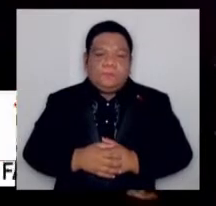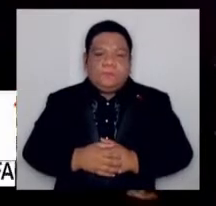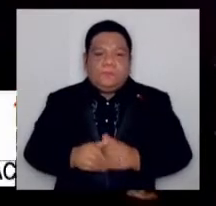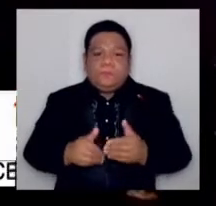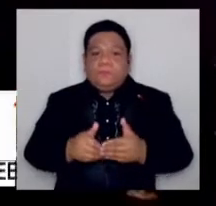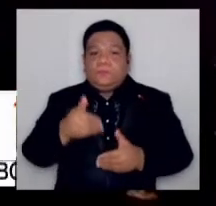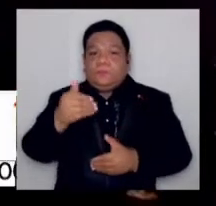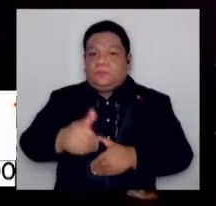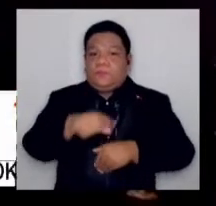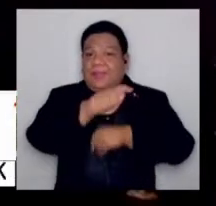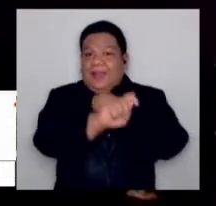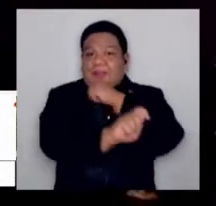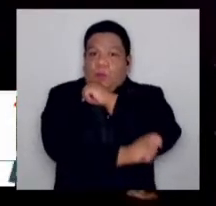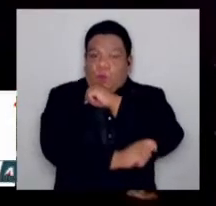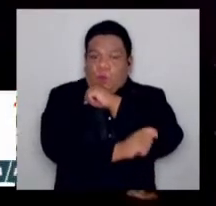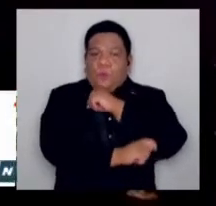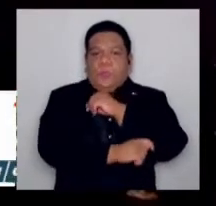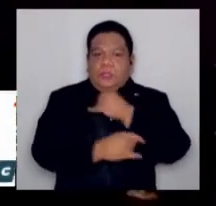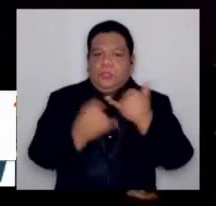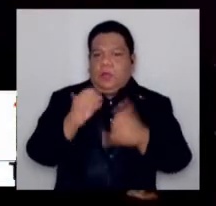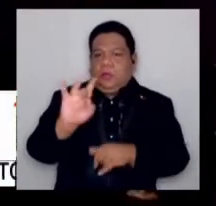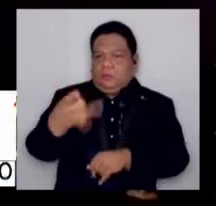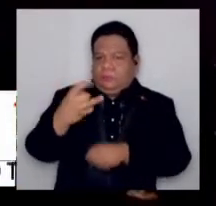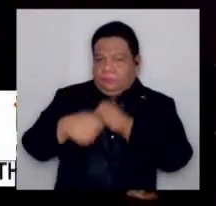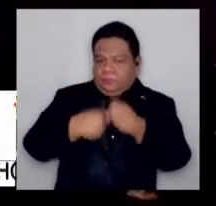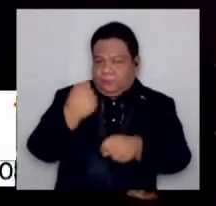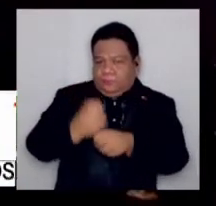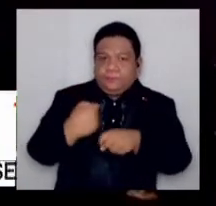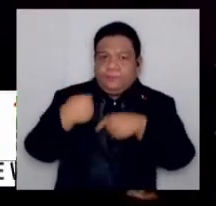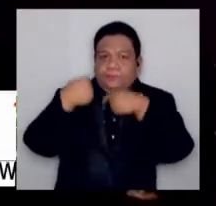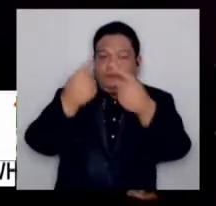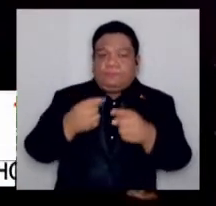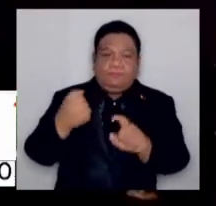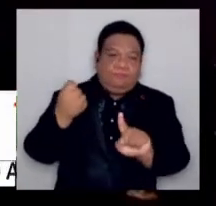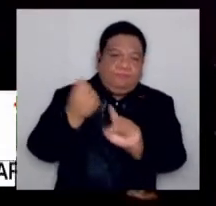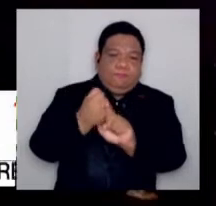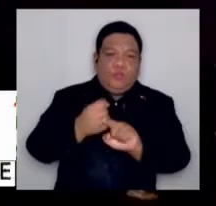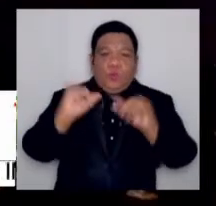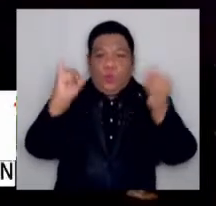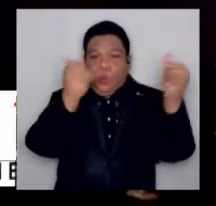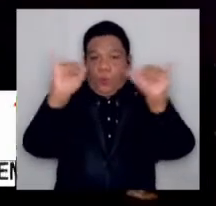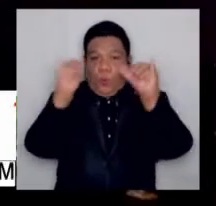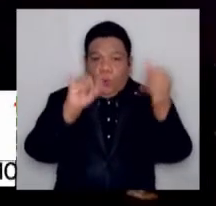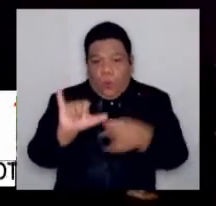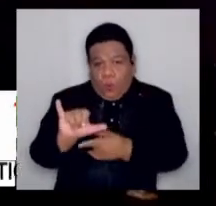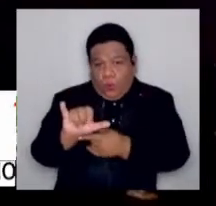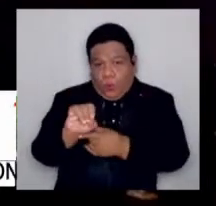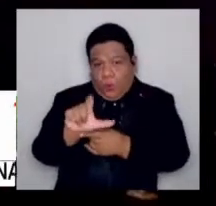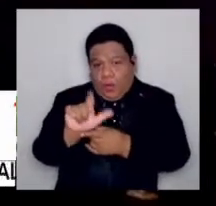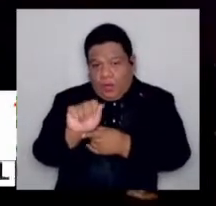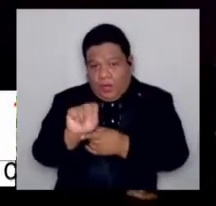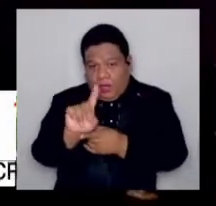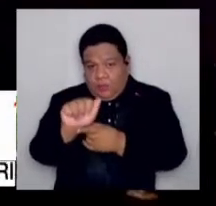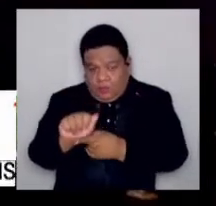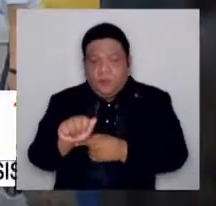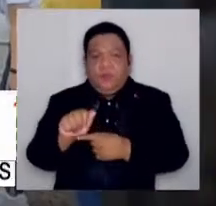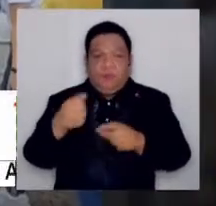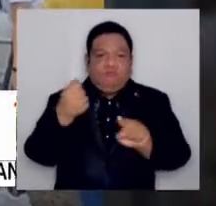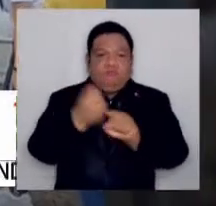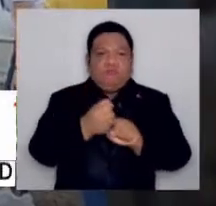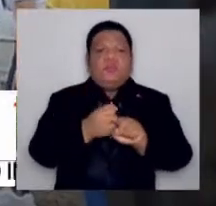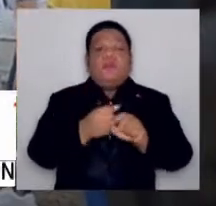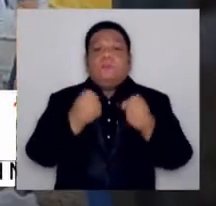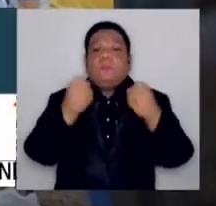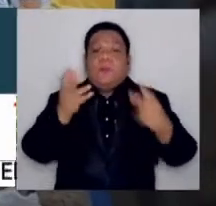Tacloban City marks the 8th year since Super Typhoon Yolanda devastated Western Visayas and left thousands dead and millions homeless.